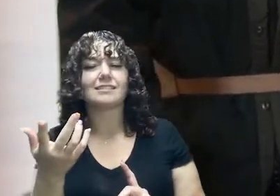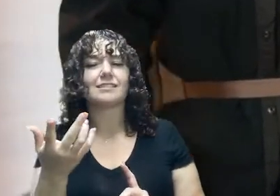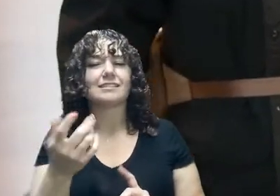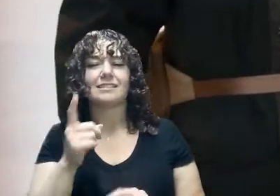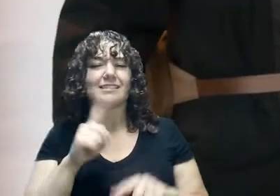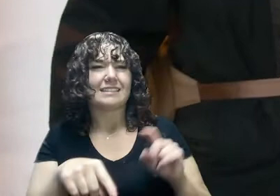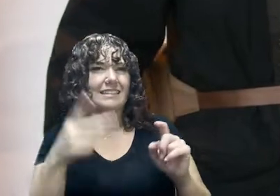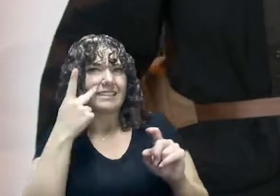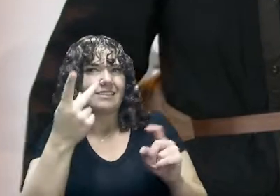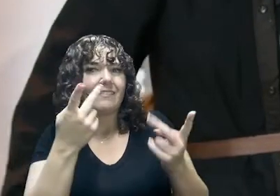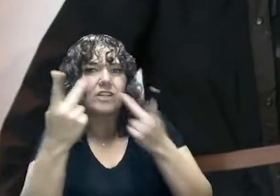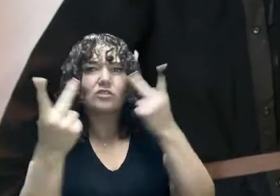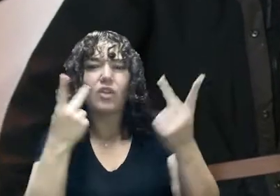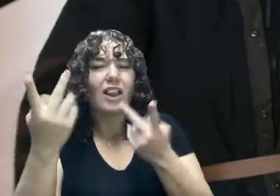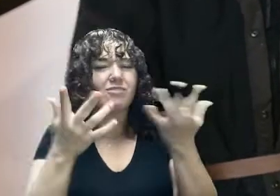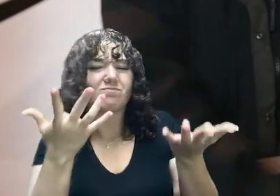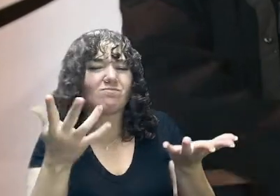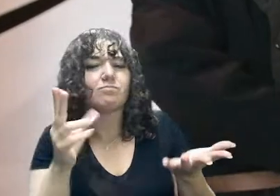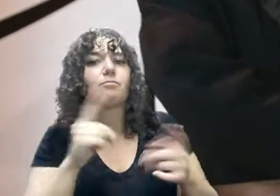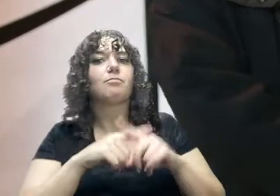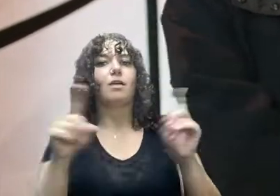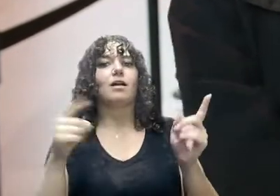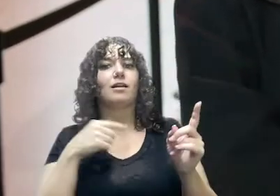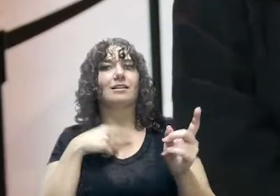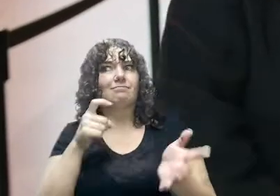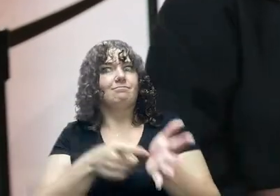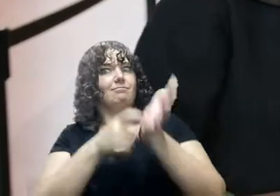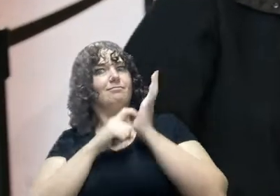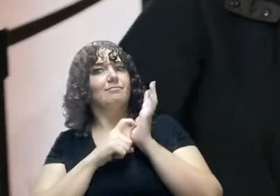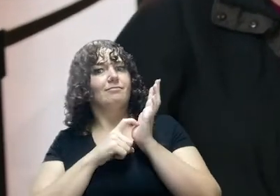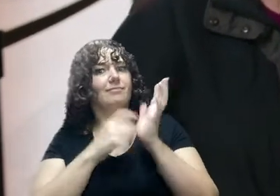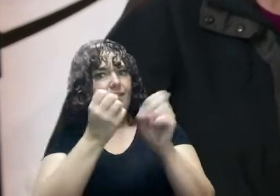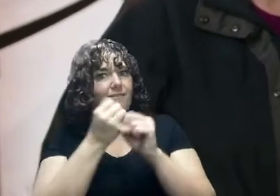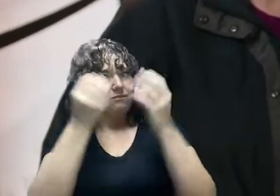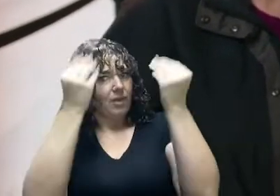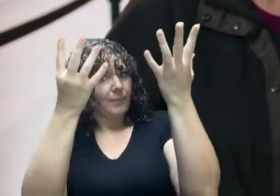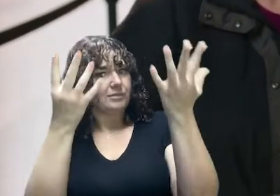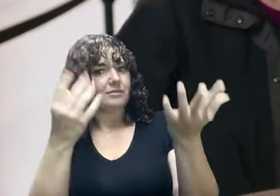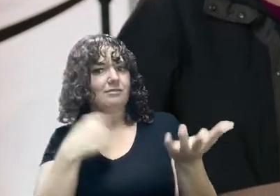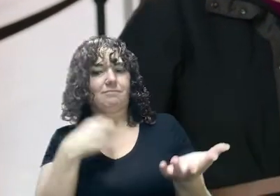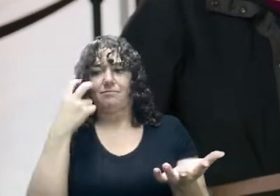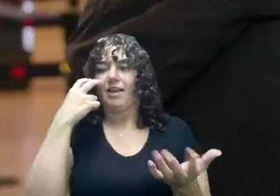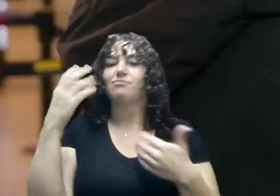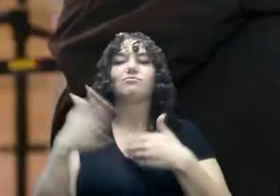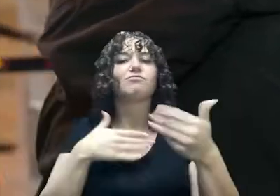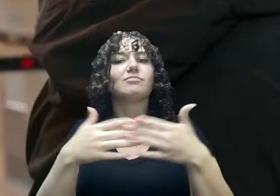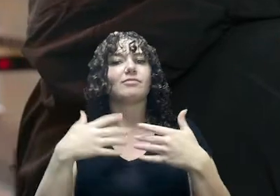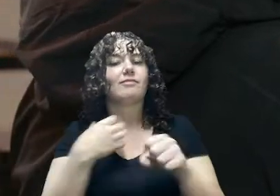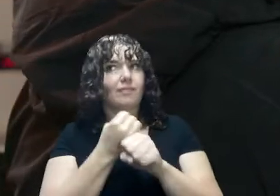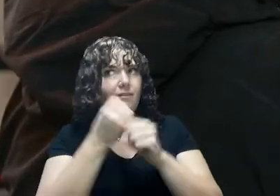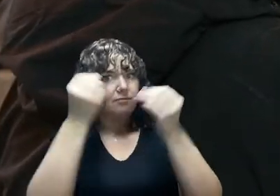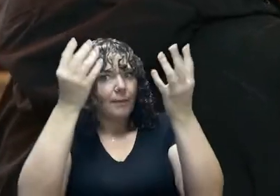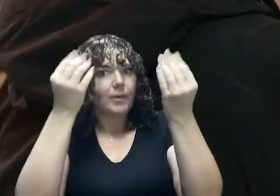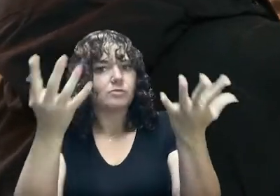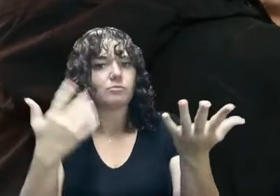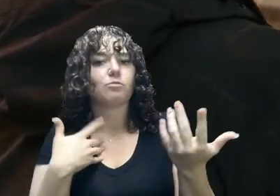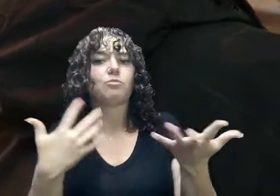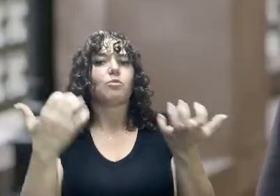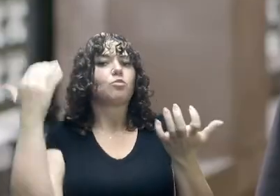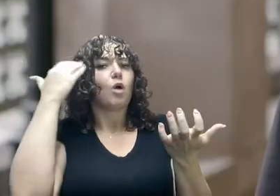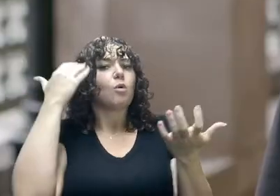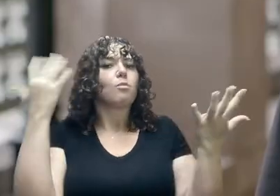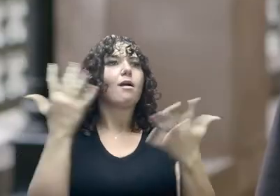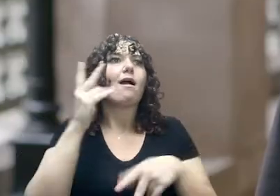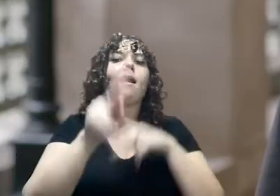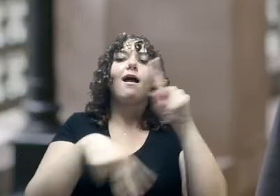though I am not able to see you visually as a blind person, I still require information, and I will let you know what